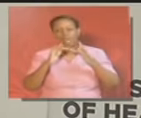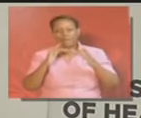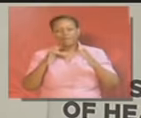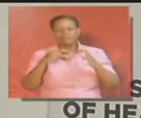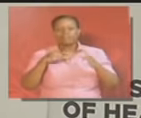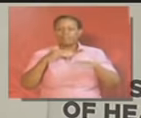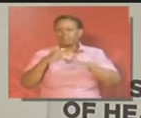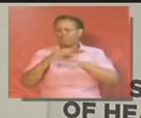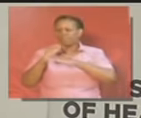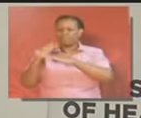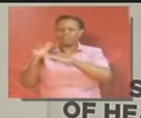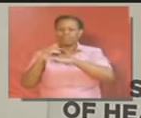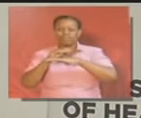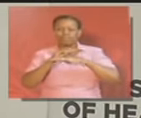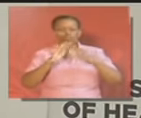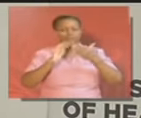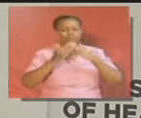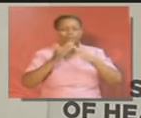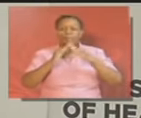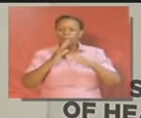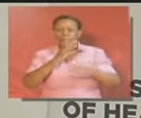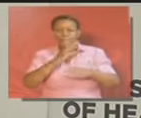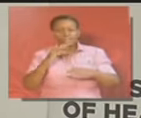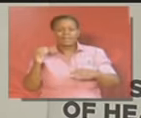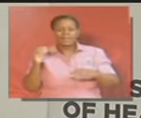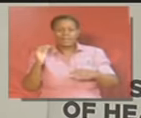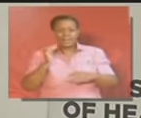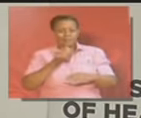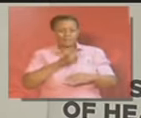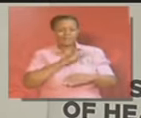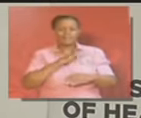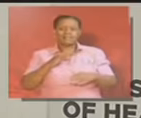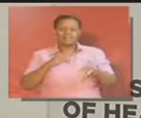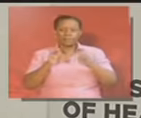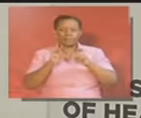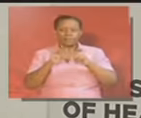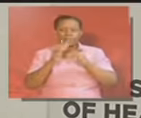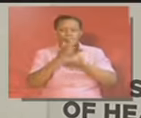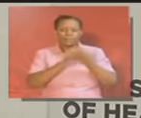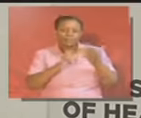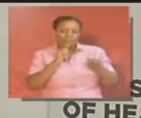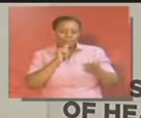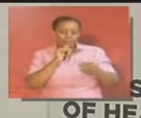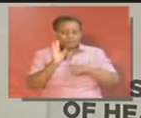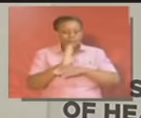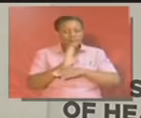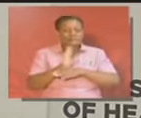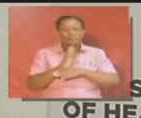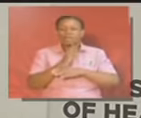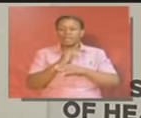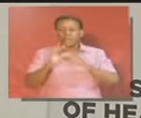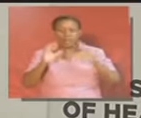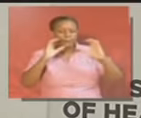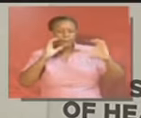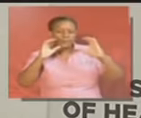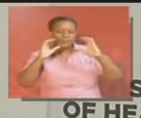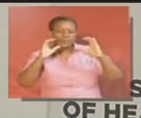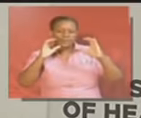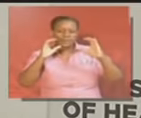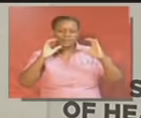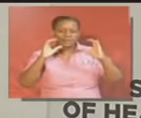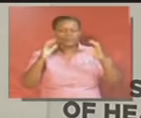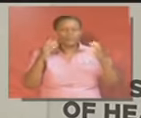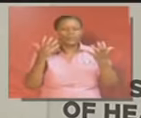the some of the private sector communications organizations, such as the Mayaro